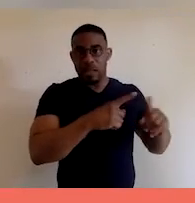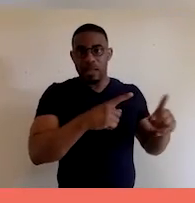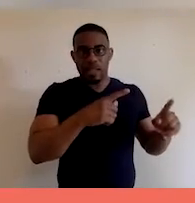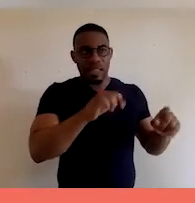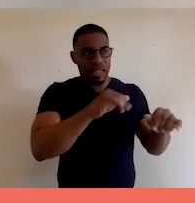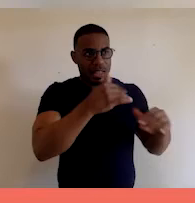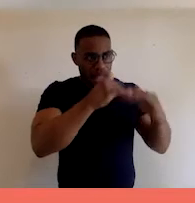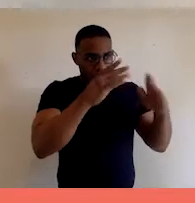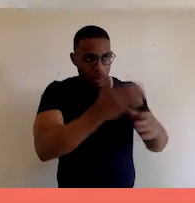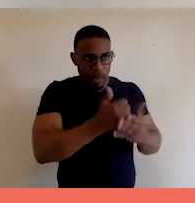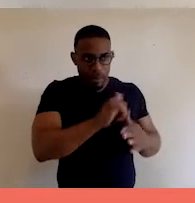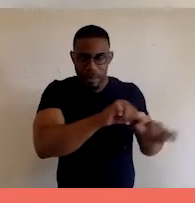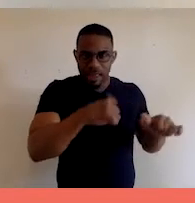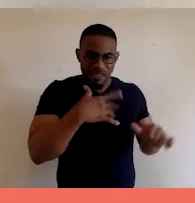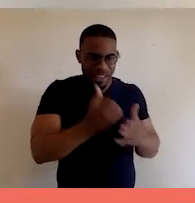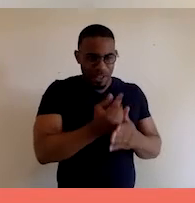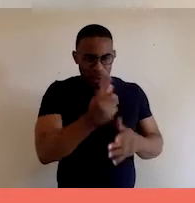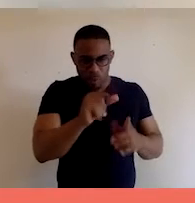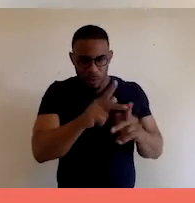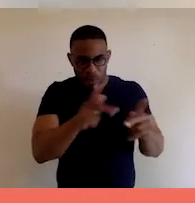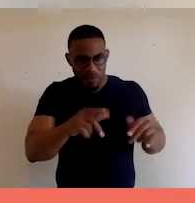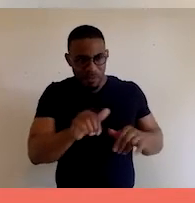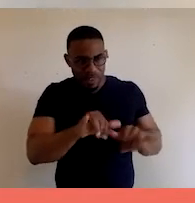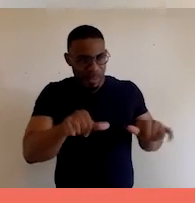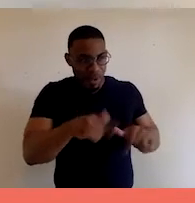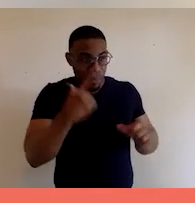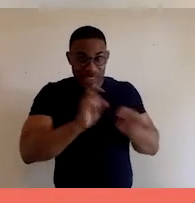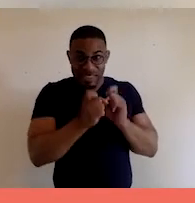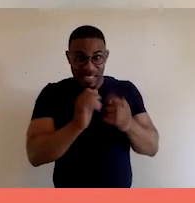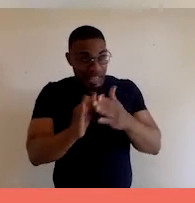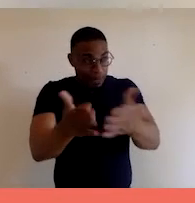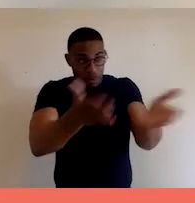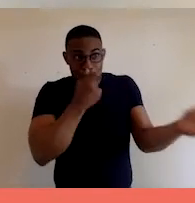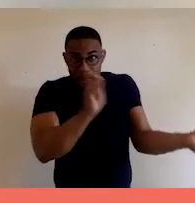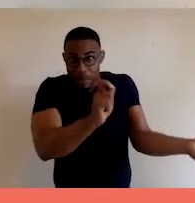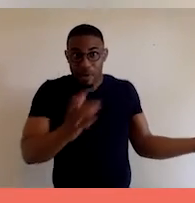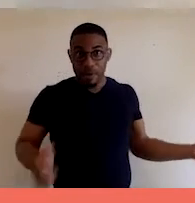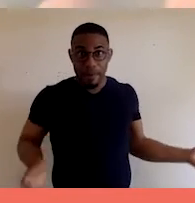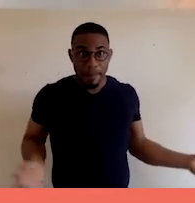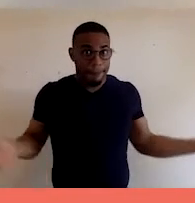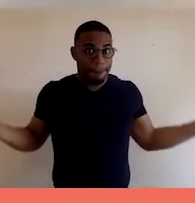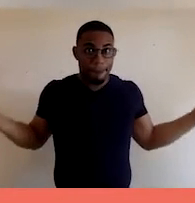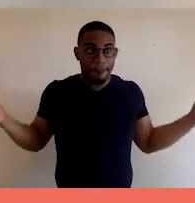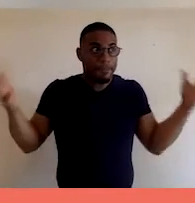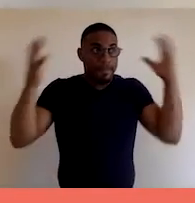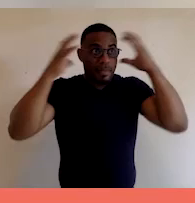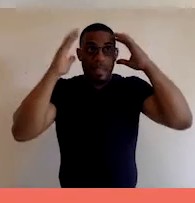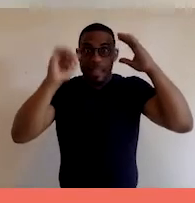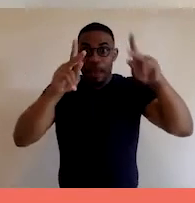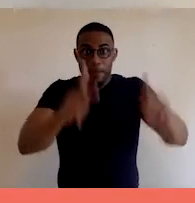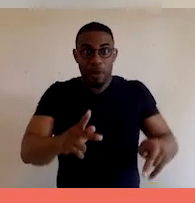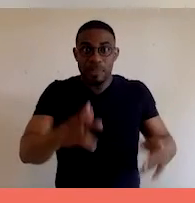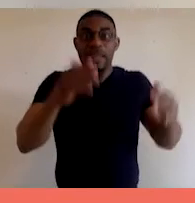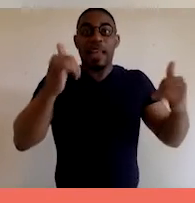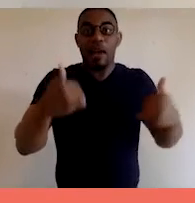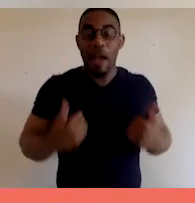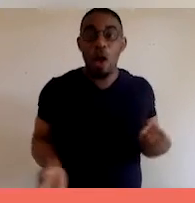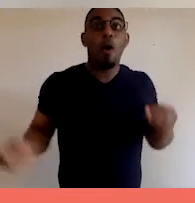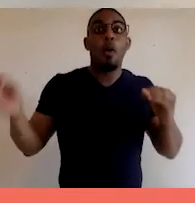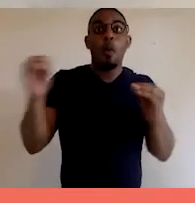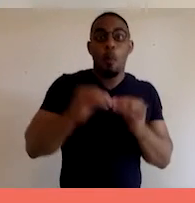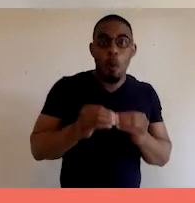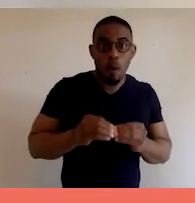can get 20 people from that same area, we just changed the neighborhood. That person now has